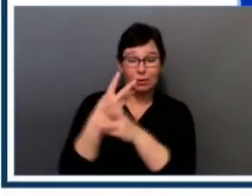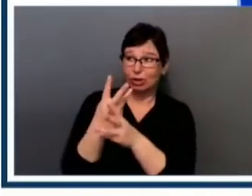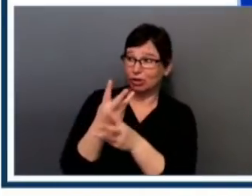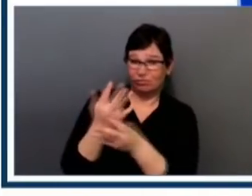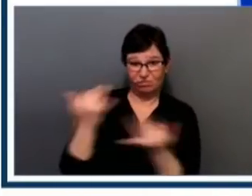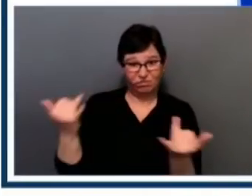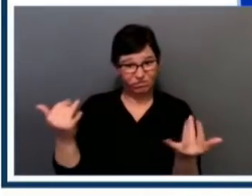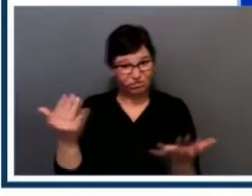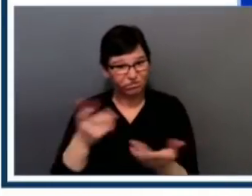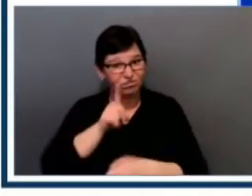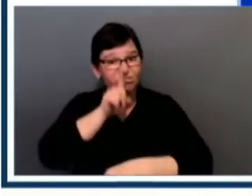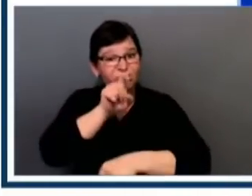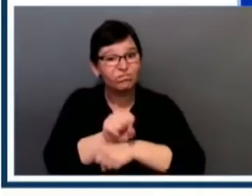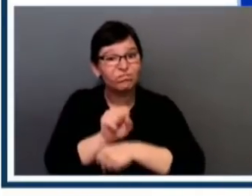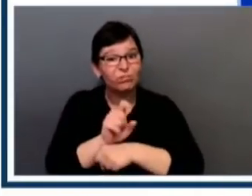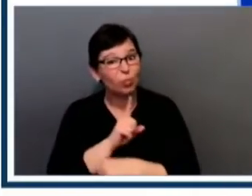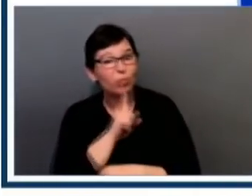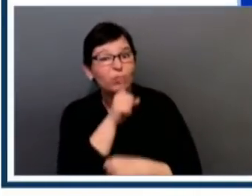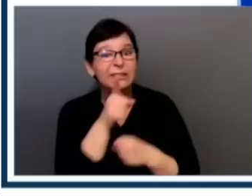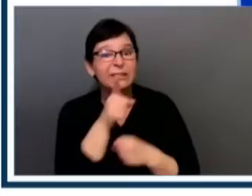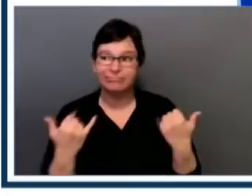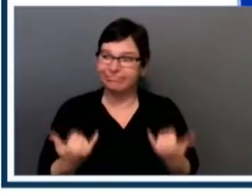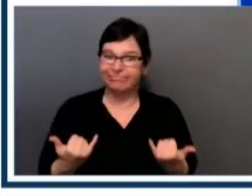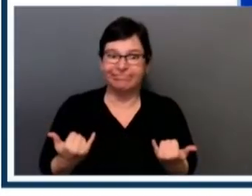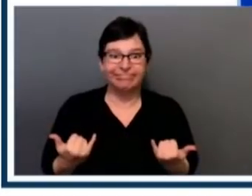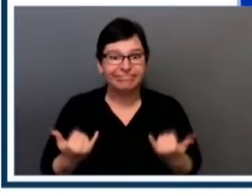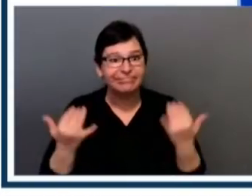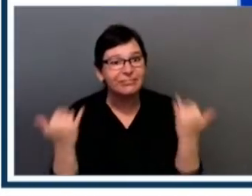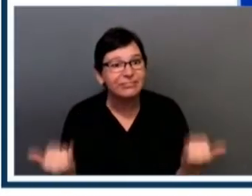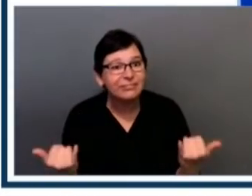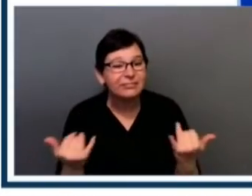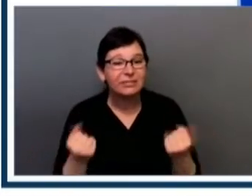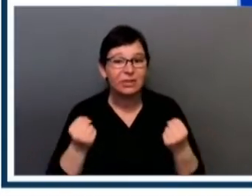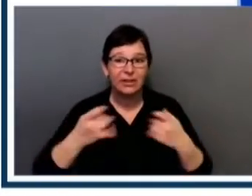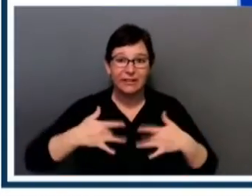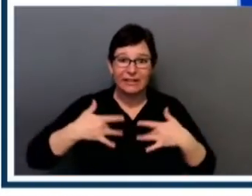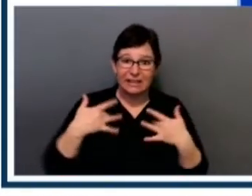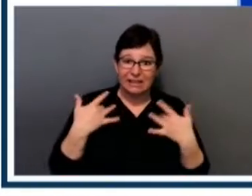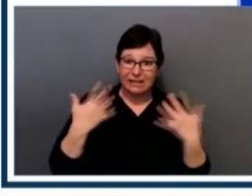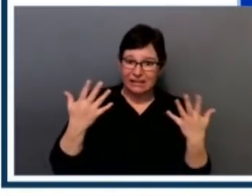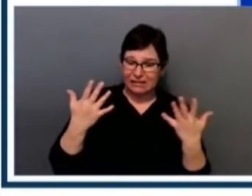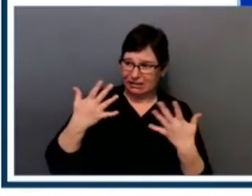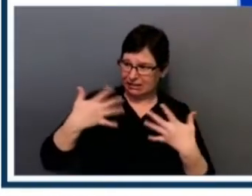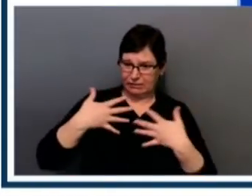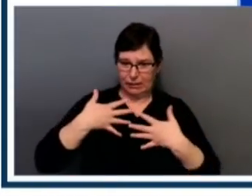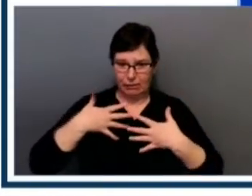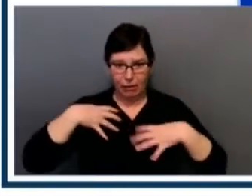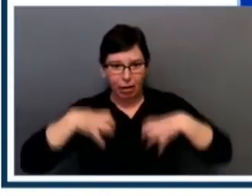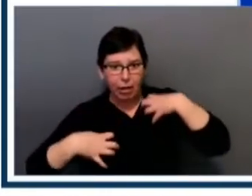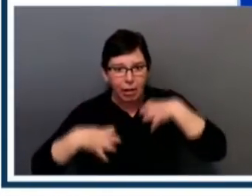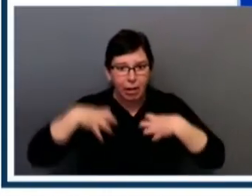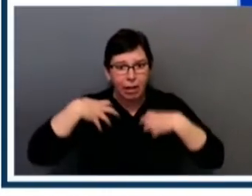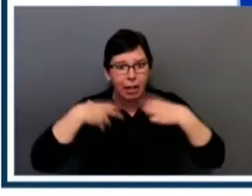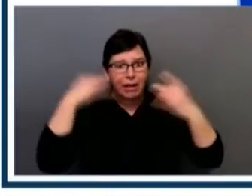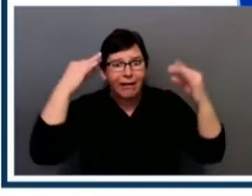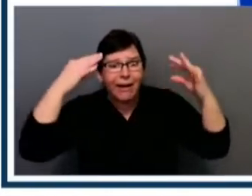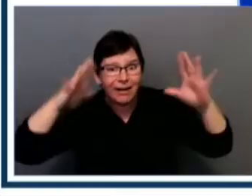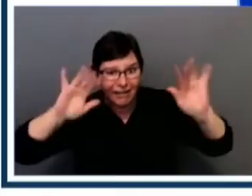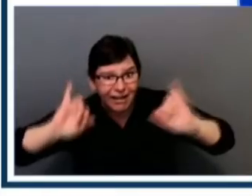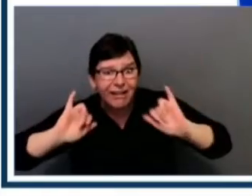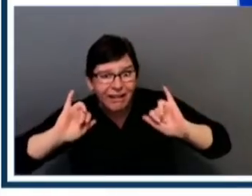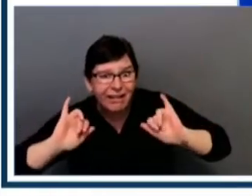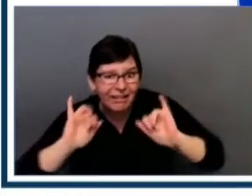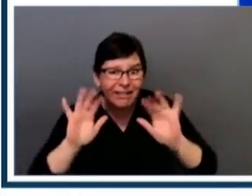is a scary thought for some Nova Scotians. Many people have felt protected by the